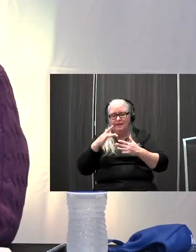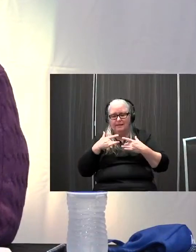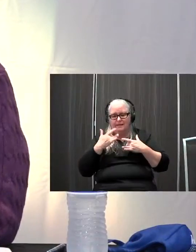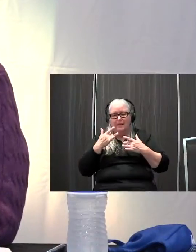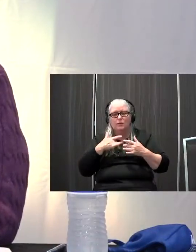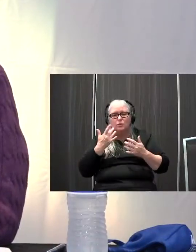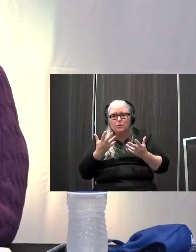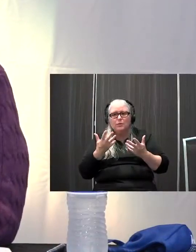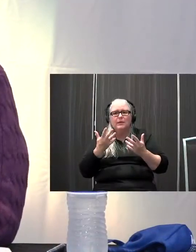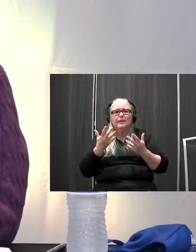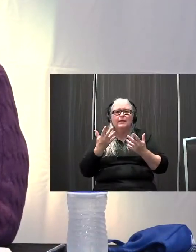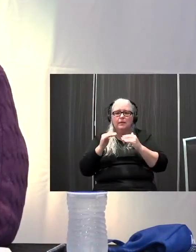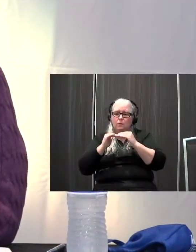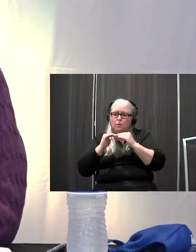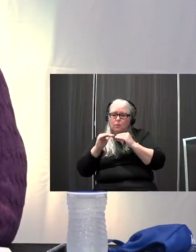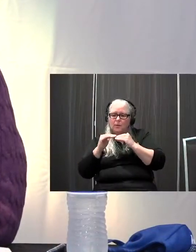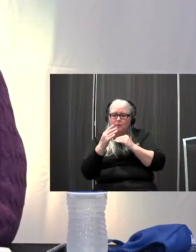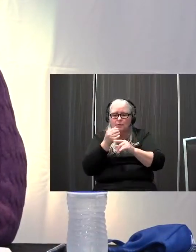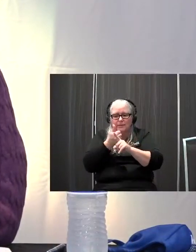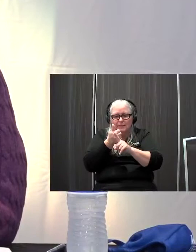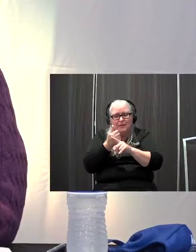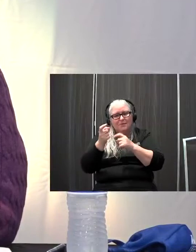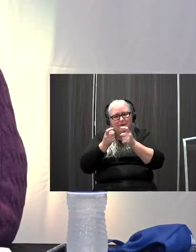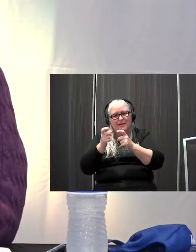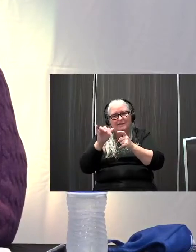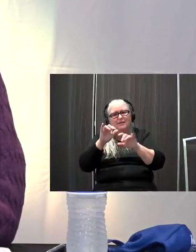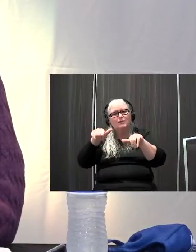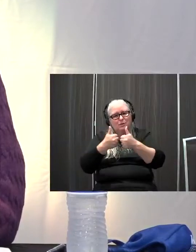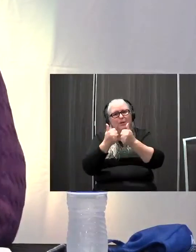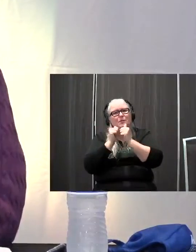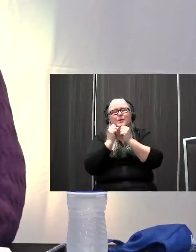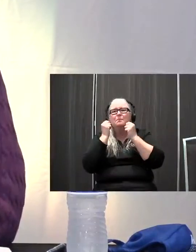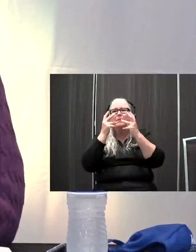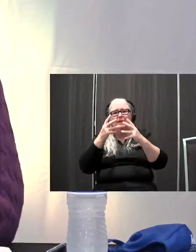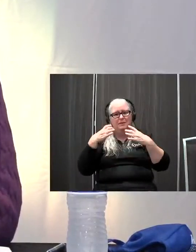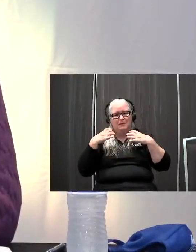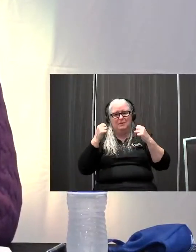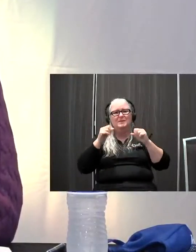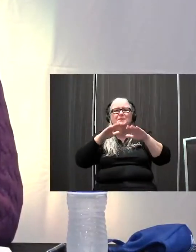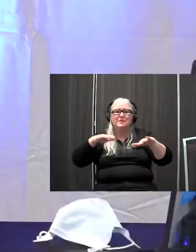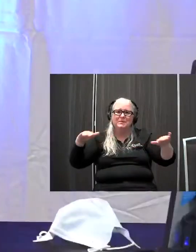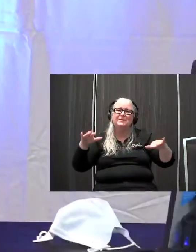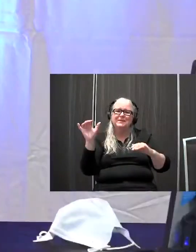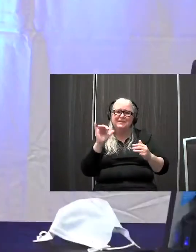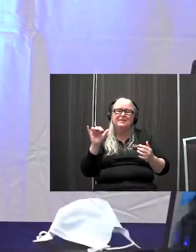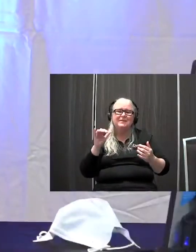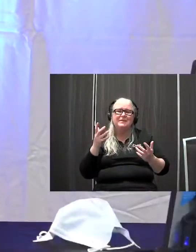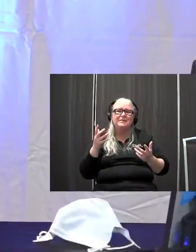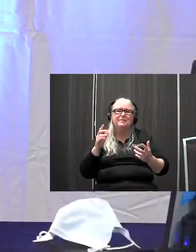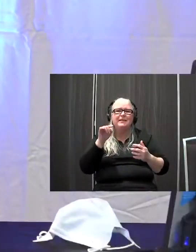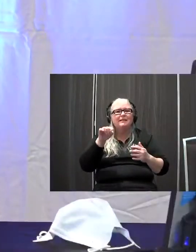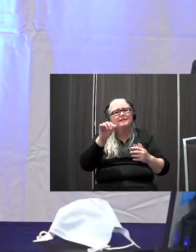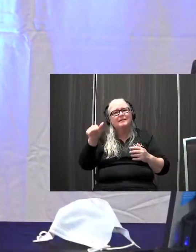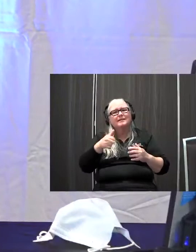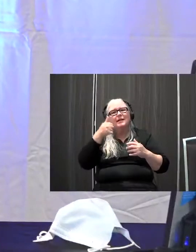self-regulation, which is often really a challenge in a lot of kids with charge. All right. This is another